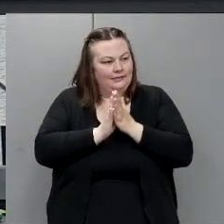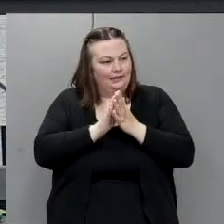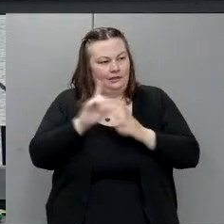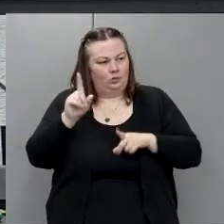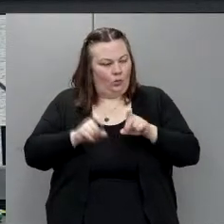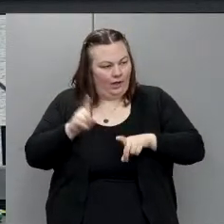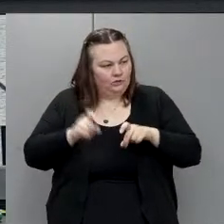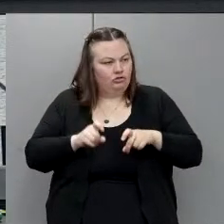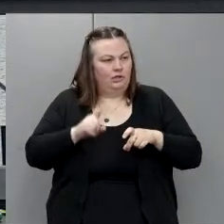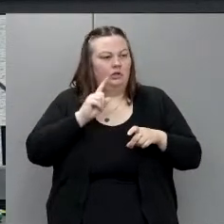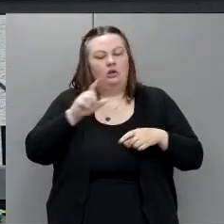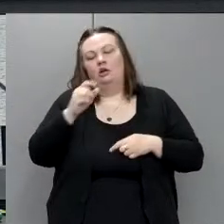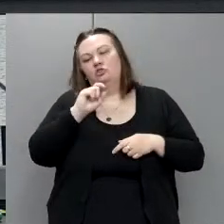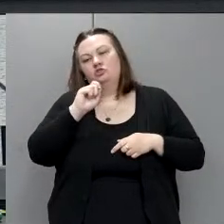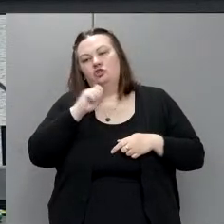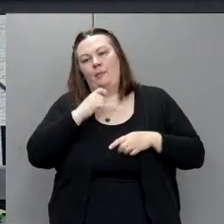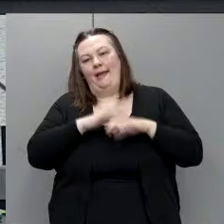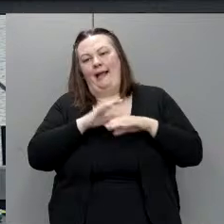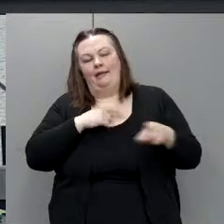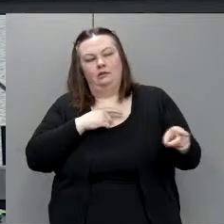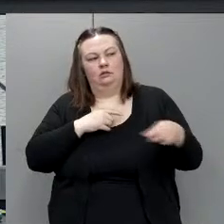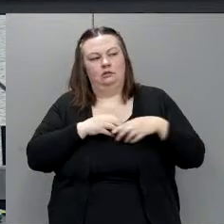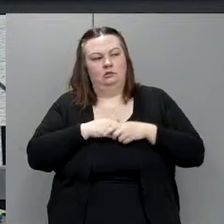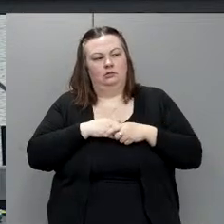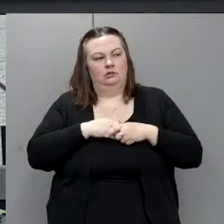questions. Turn your mic on.